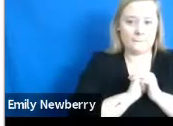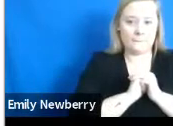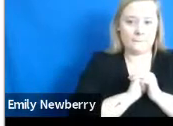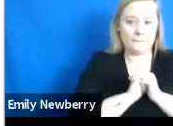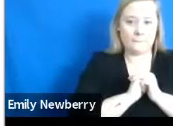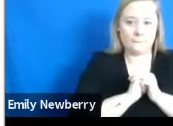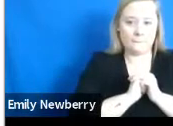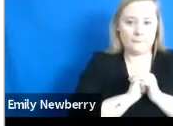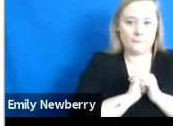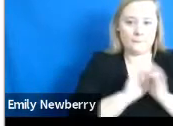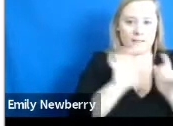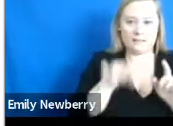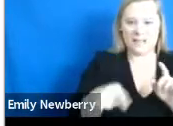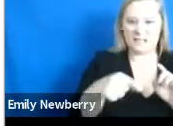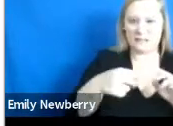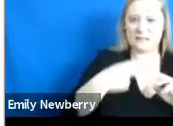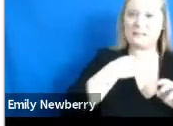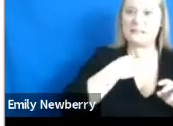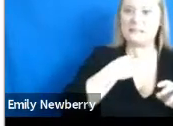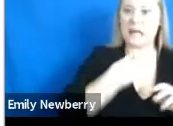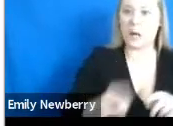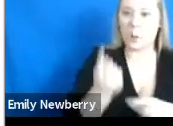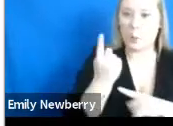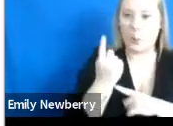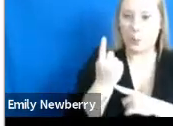Is it stuck on one video?